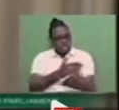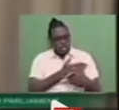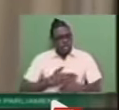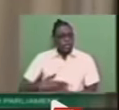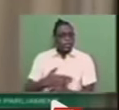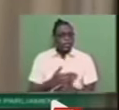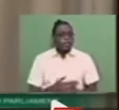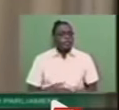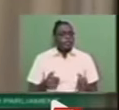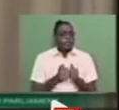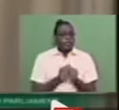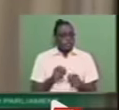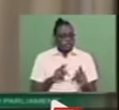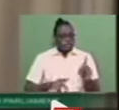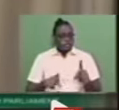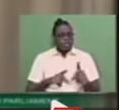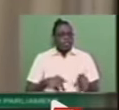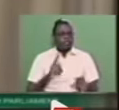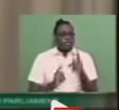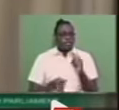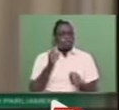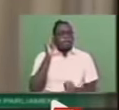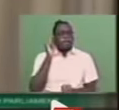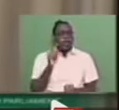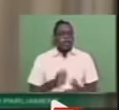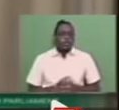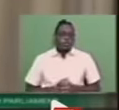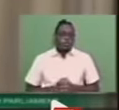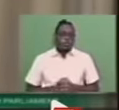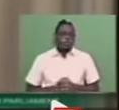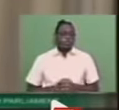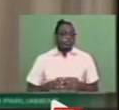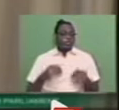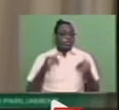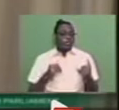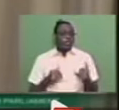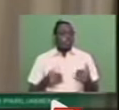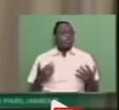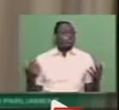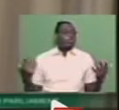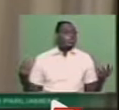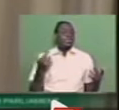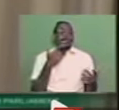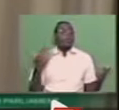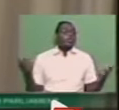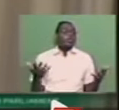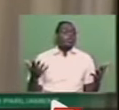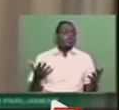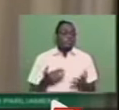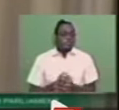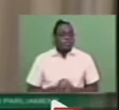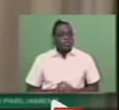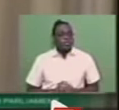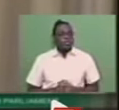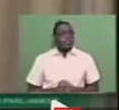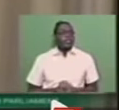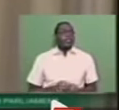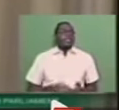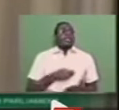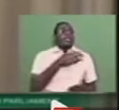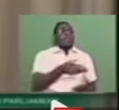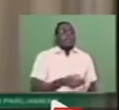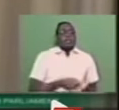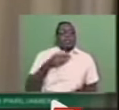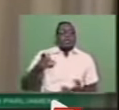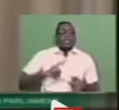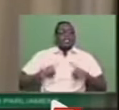of Trinidad and Tobago. Are we now saying that we are going to give this away to the big businesses? Are we going to give